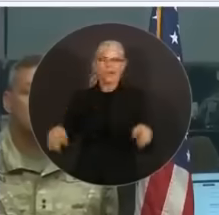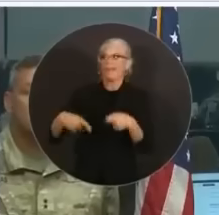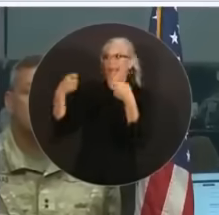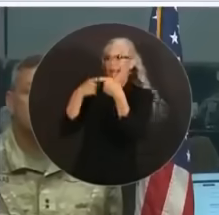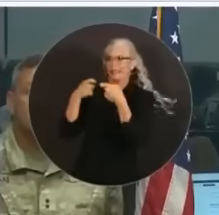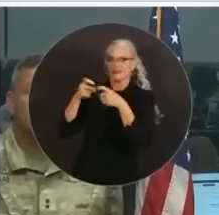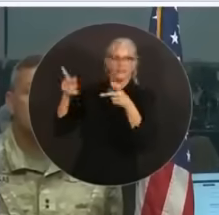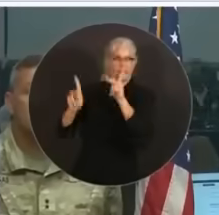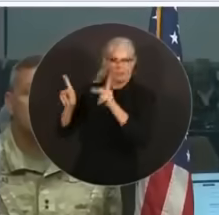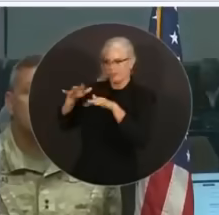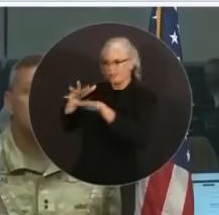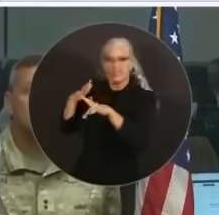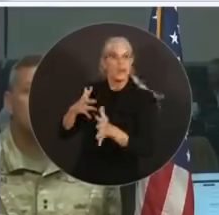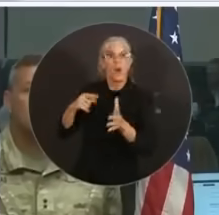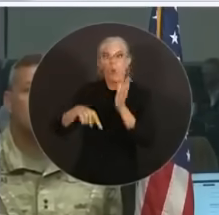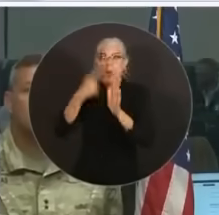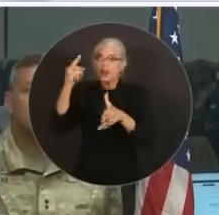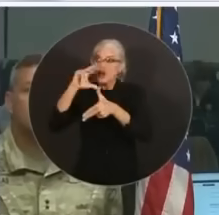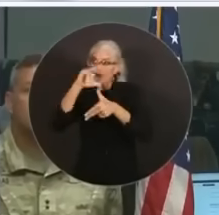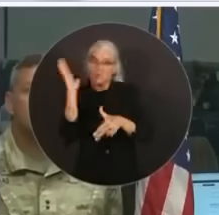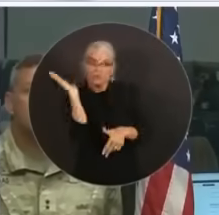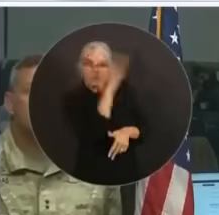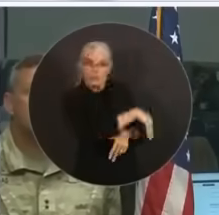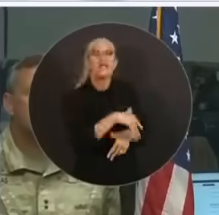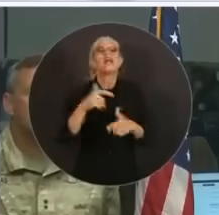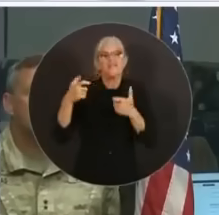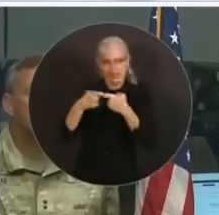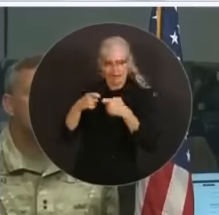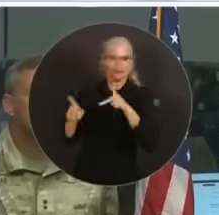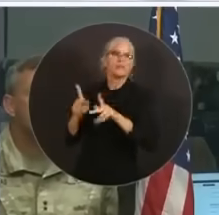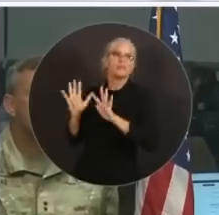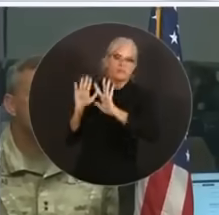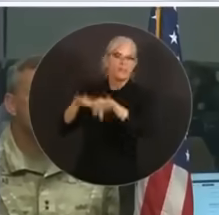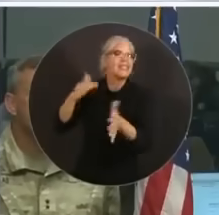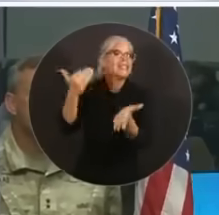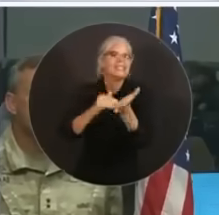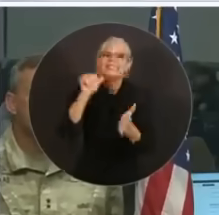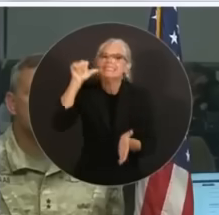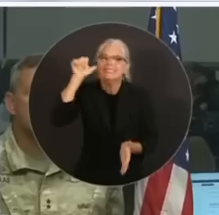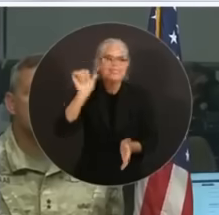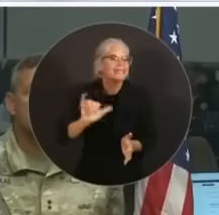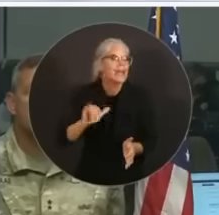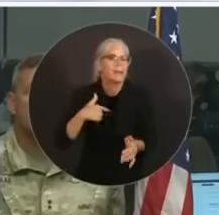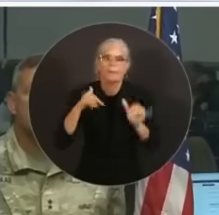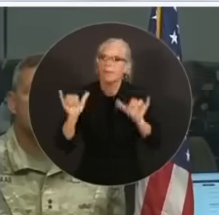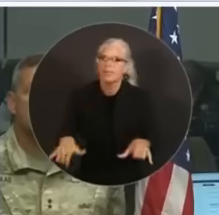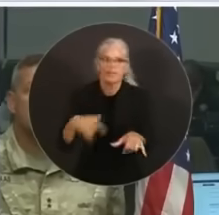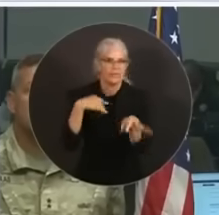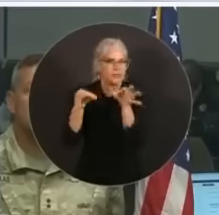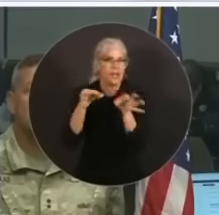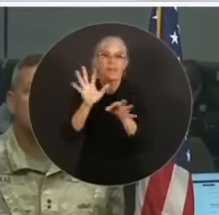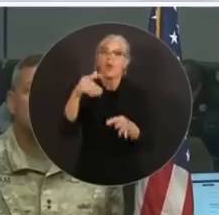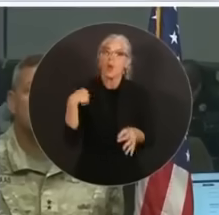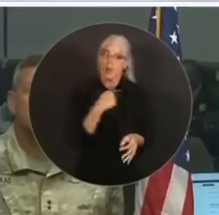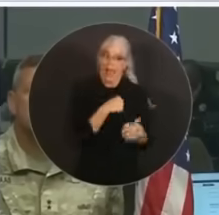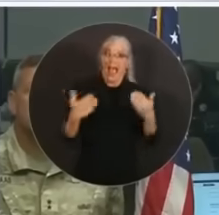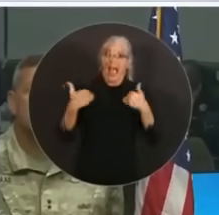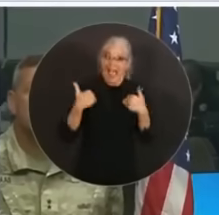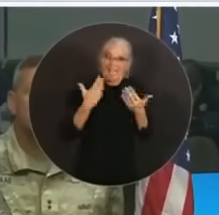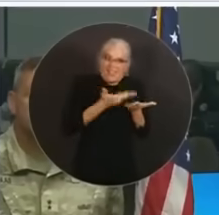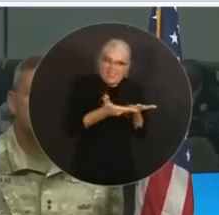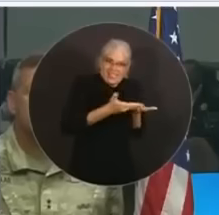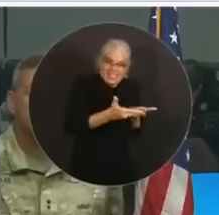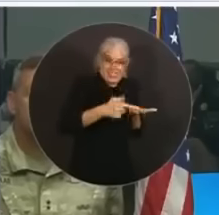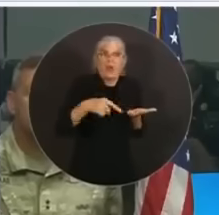it's safe to do so. Again, I made this point yesterday, but all of our assets that we had lent to assist in North Carolina